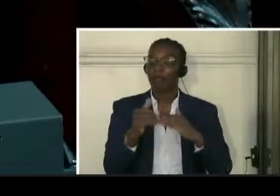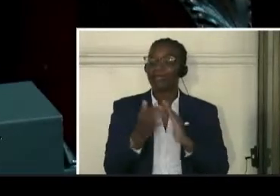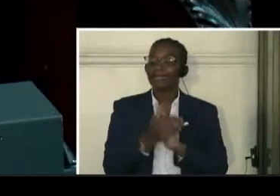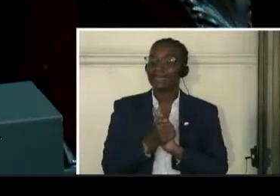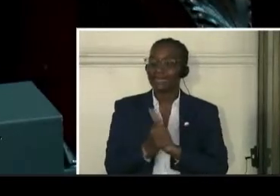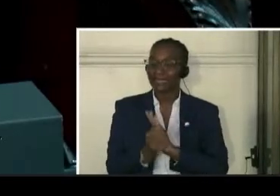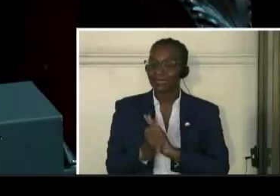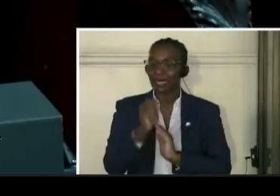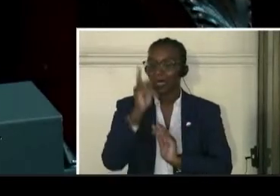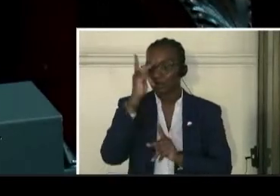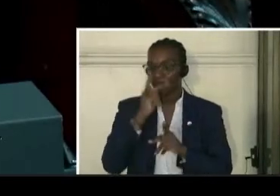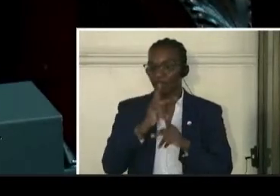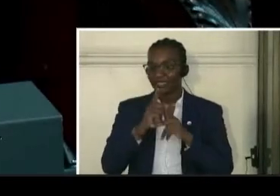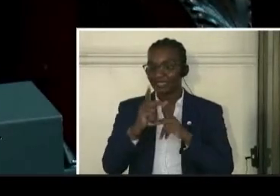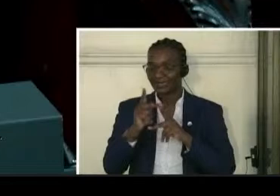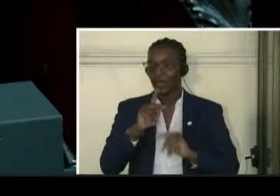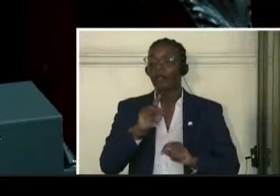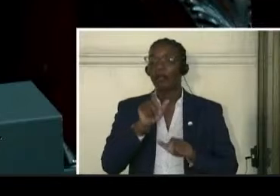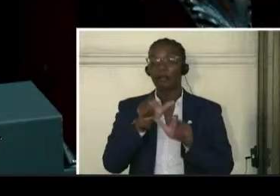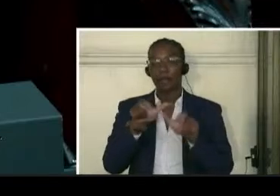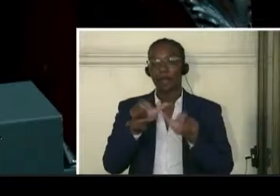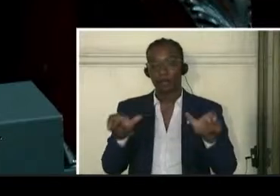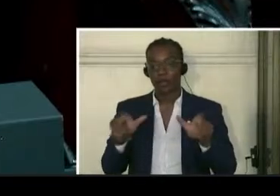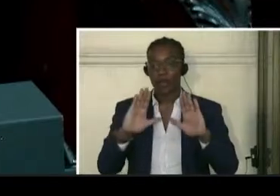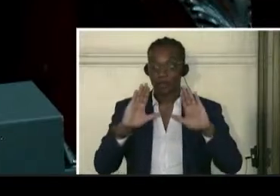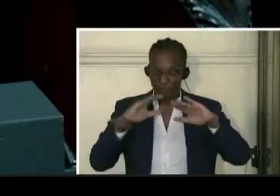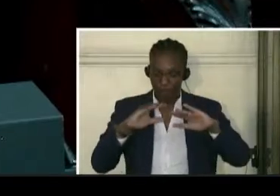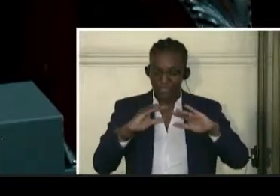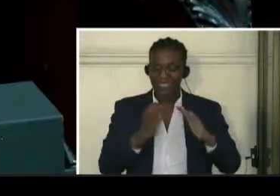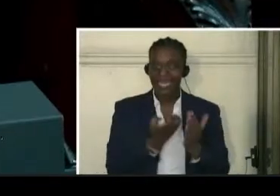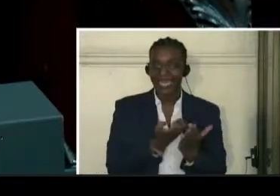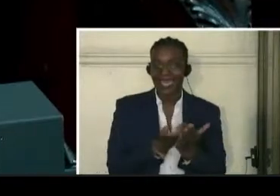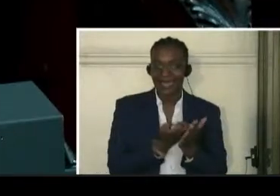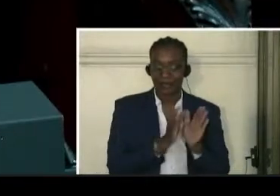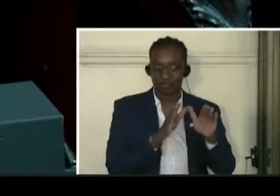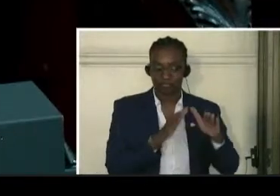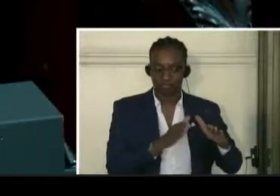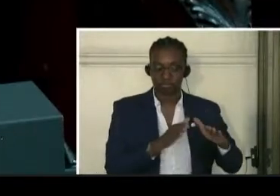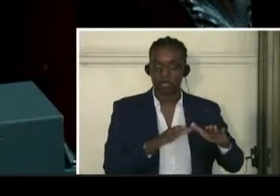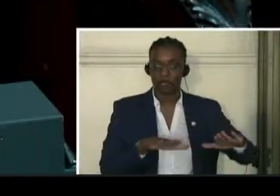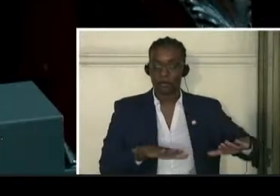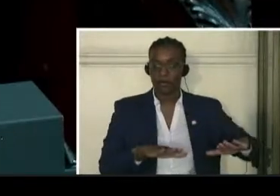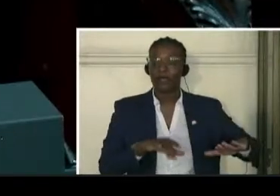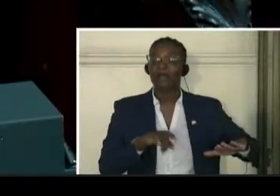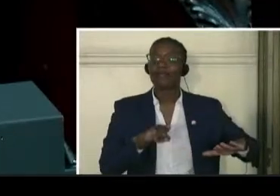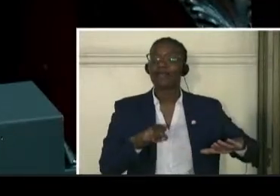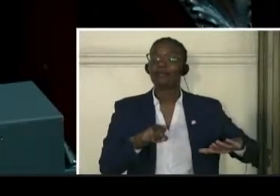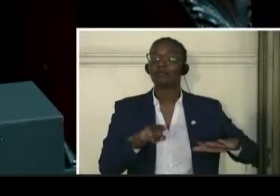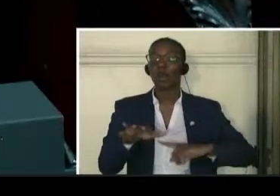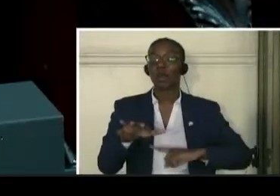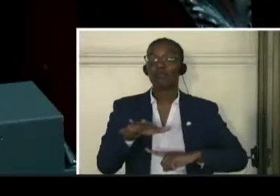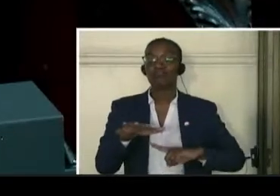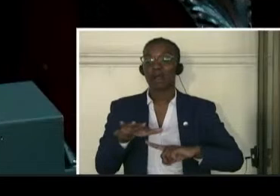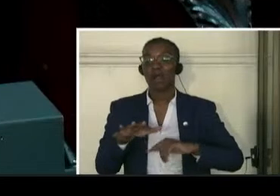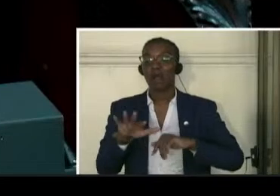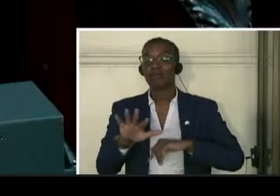and professional personnel. When we focus on ethical part of it, the ethical state, the Constitution of South